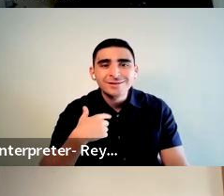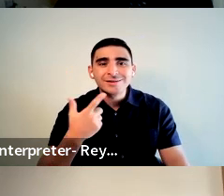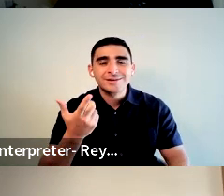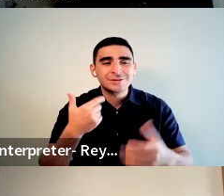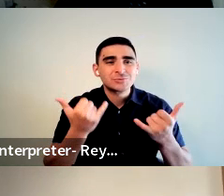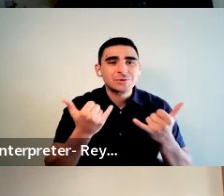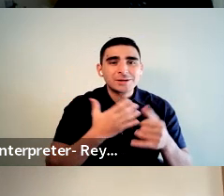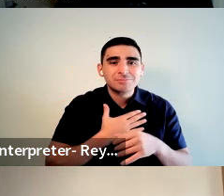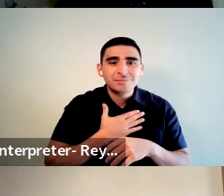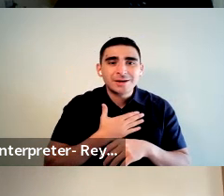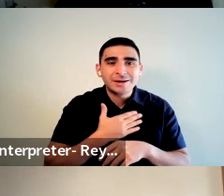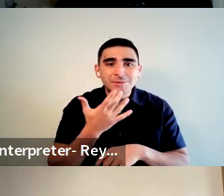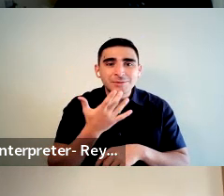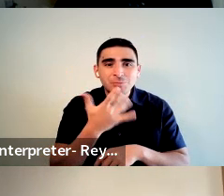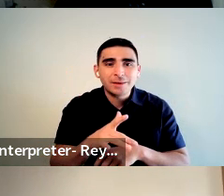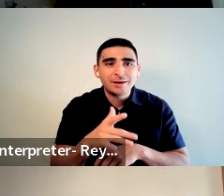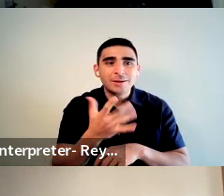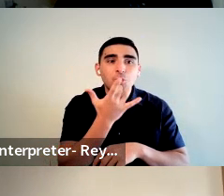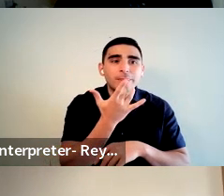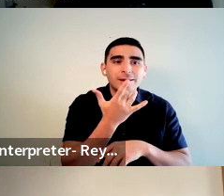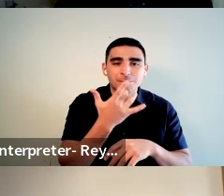I won't tell you how old. I'm not young.